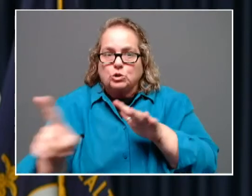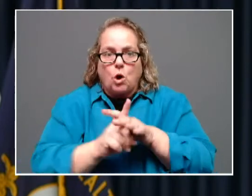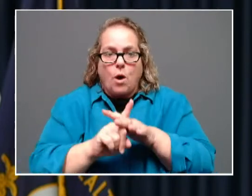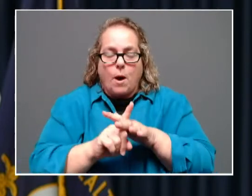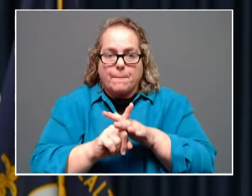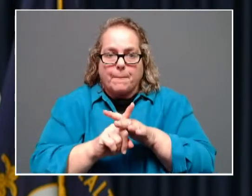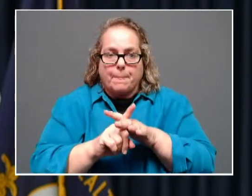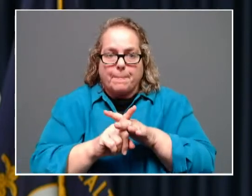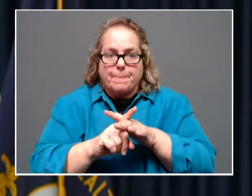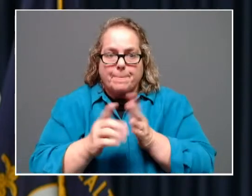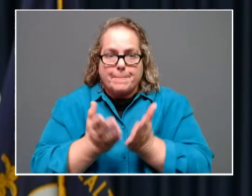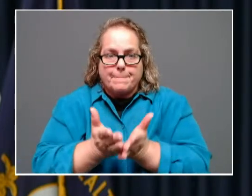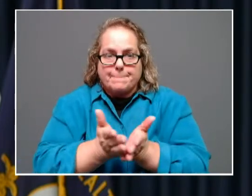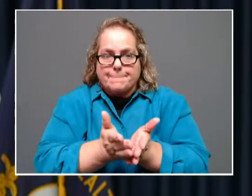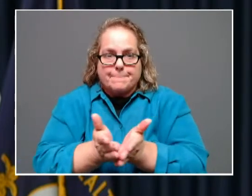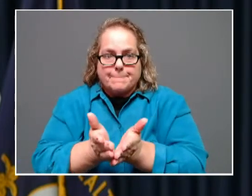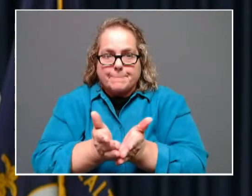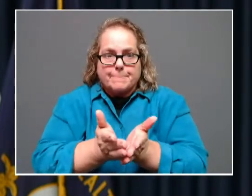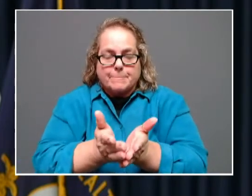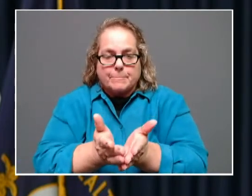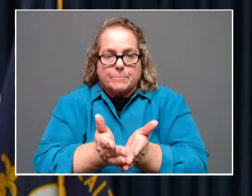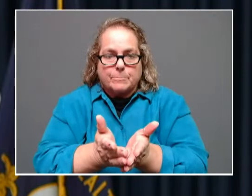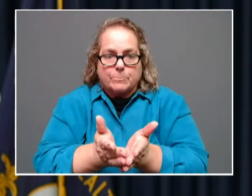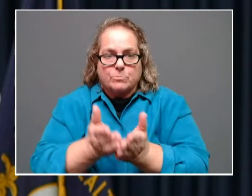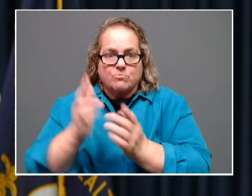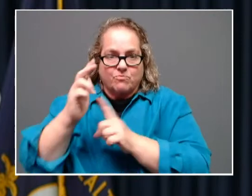I think that's the audio of that helicopter.